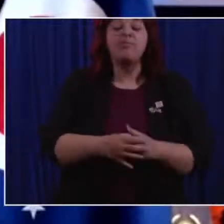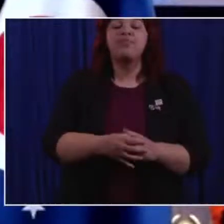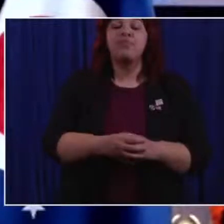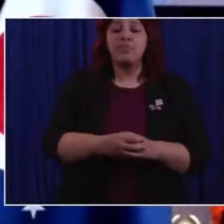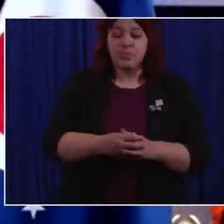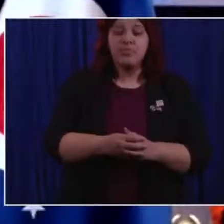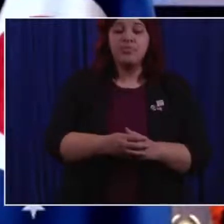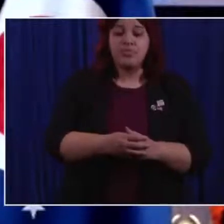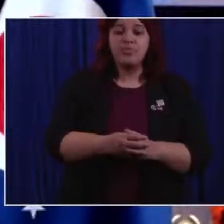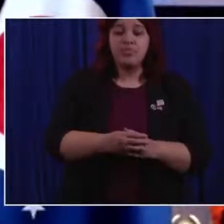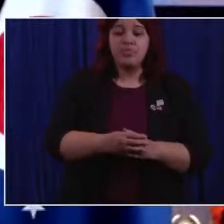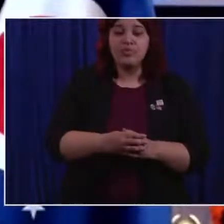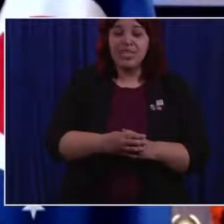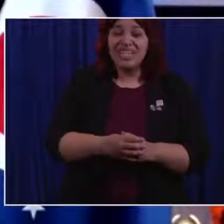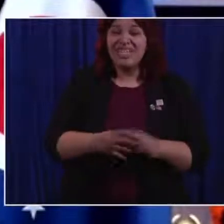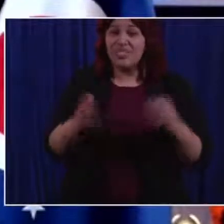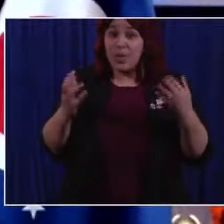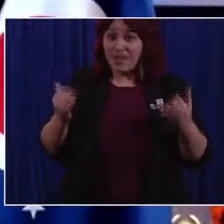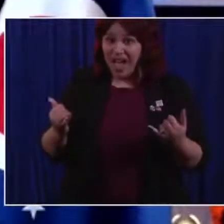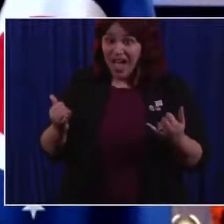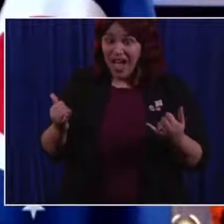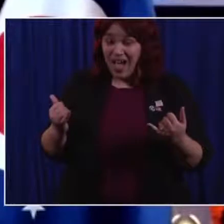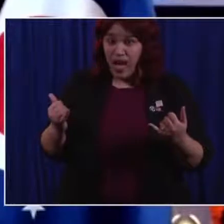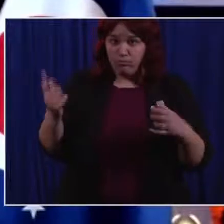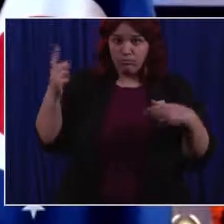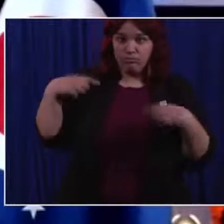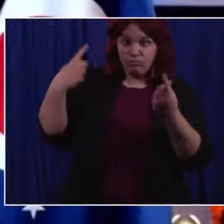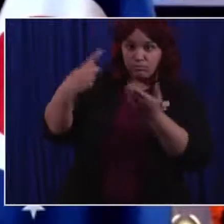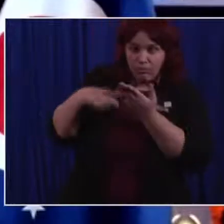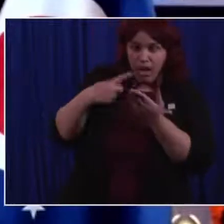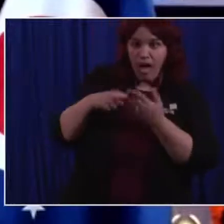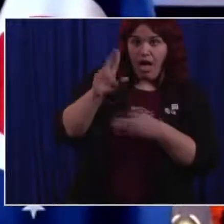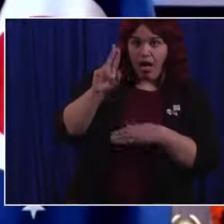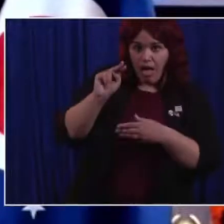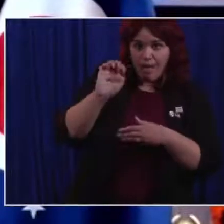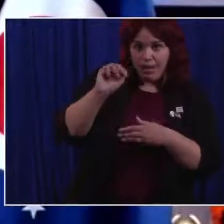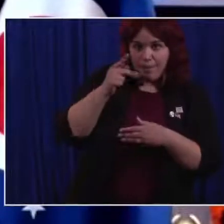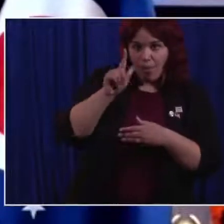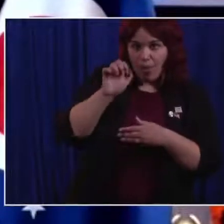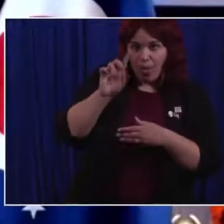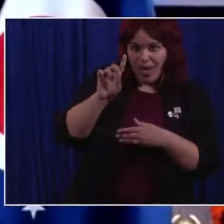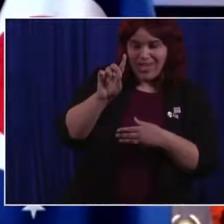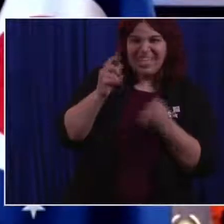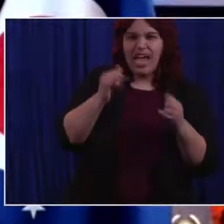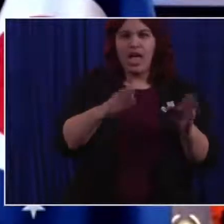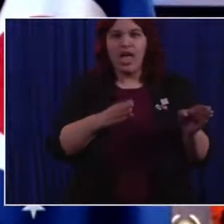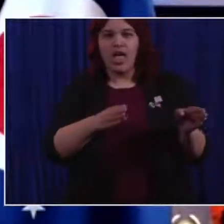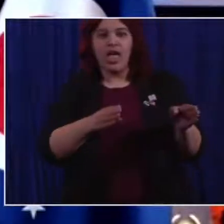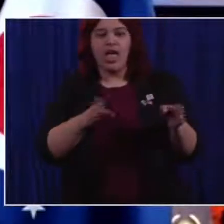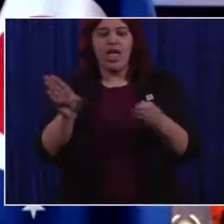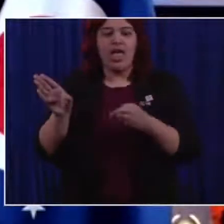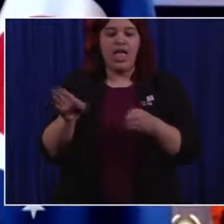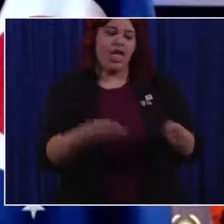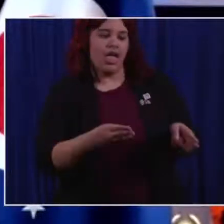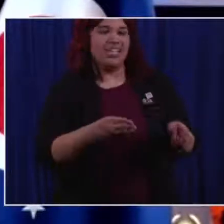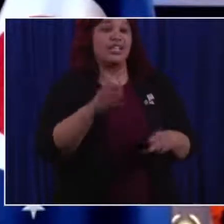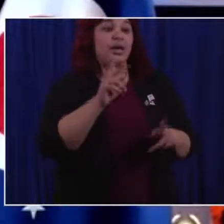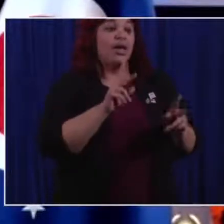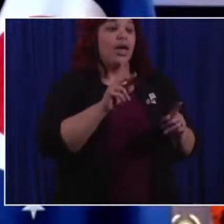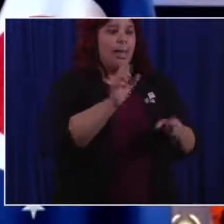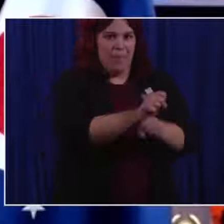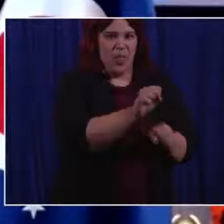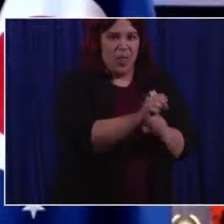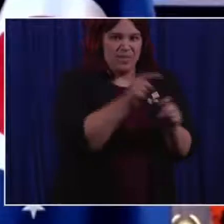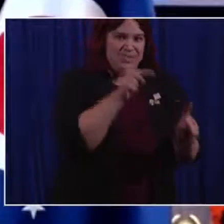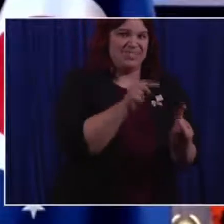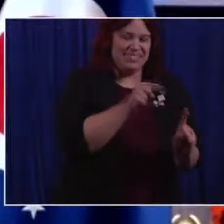are unemployed to our efforts to get people jobs, to focus on employment.